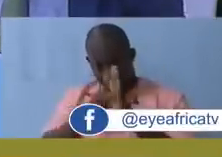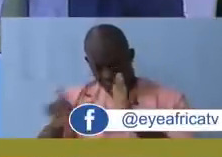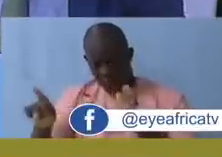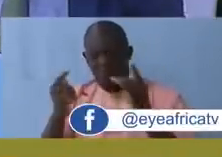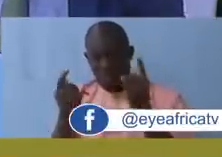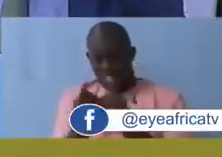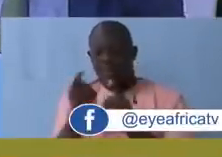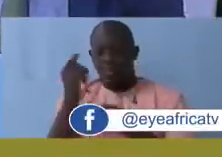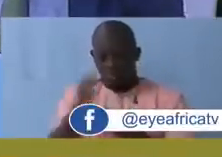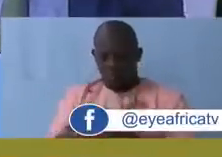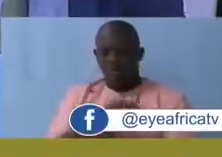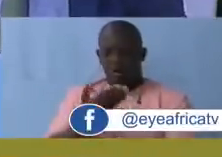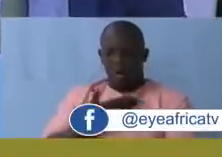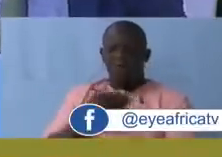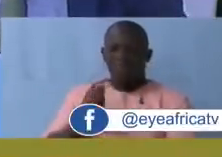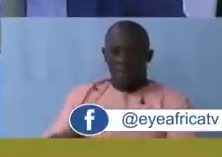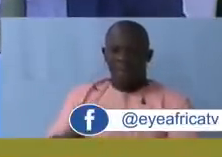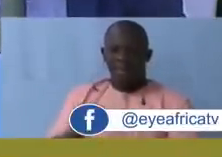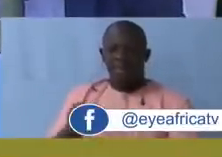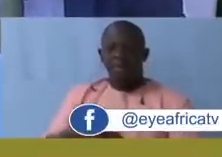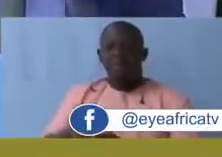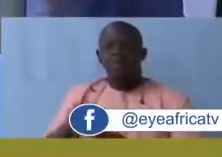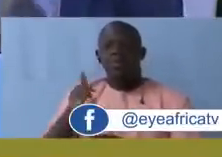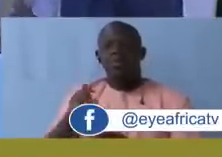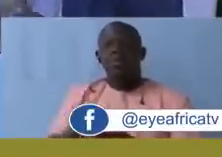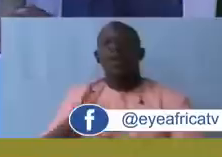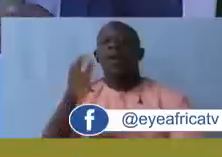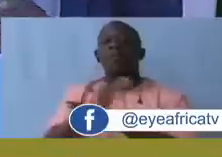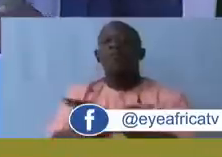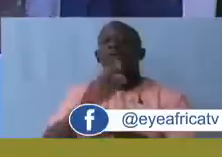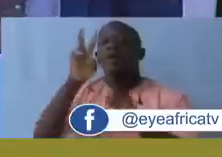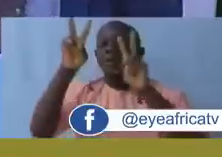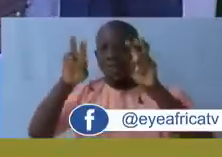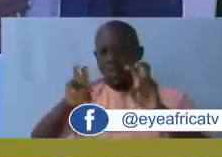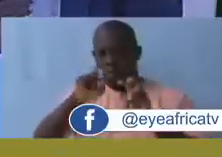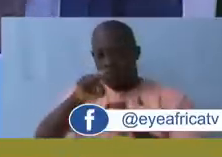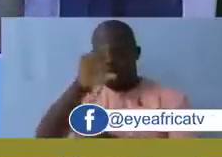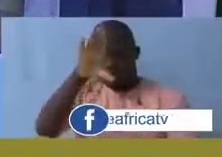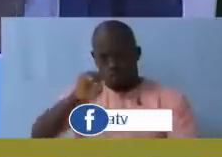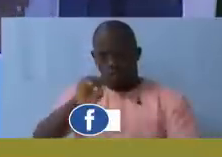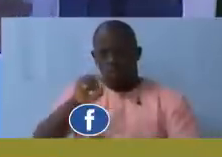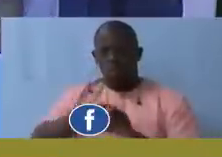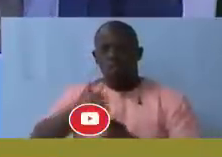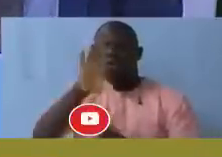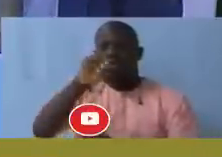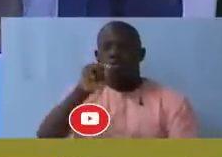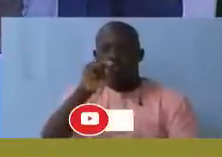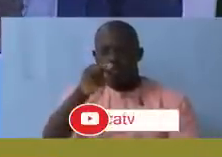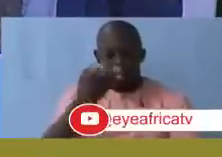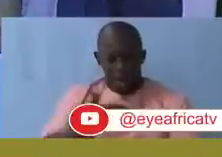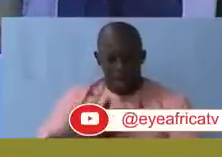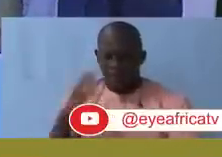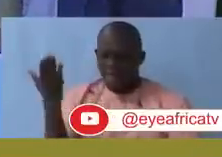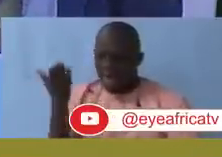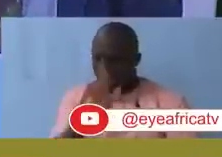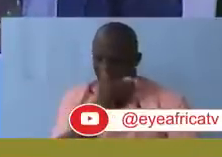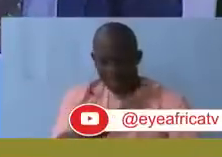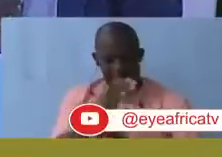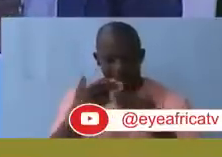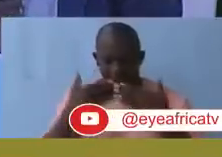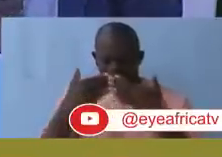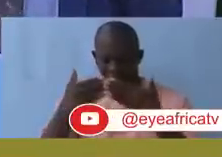Apart from the test that I ran? Yes, before the test you took, did you have any baseline